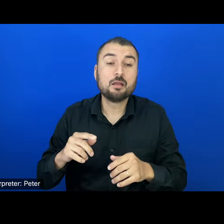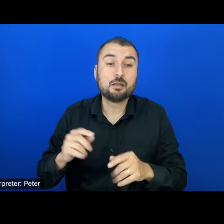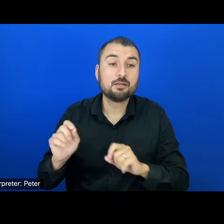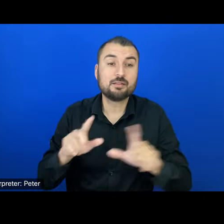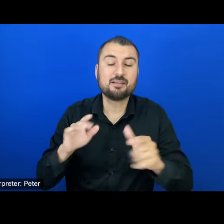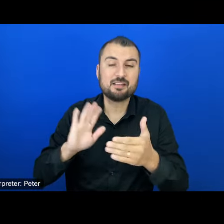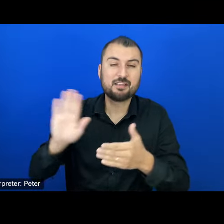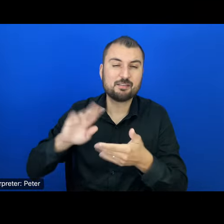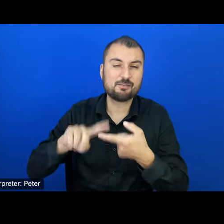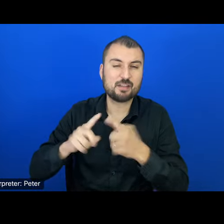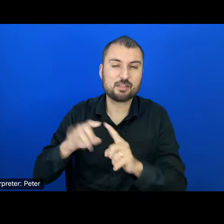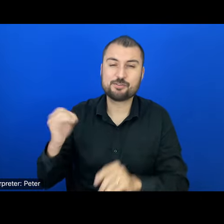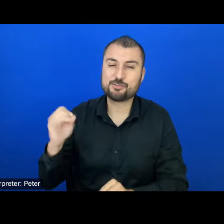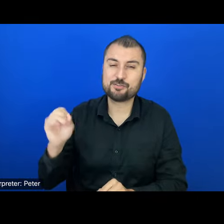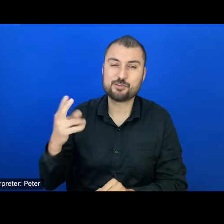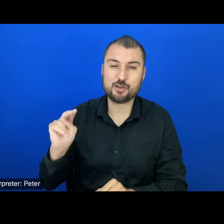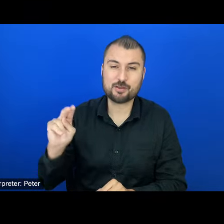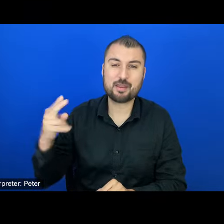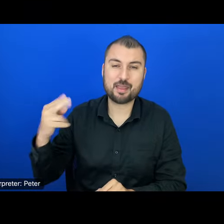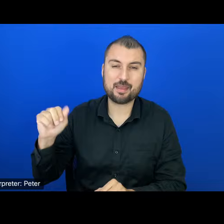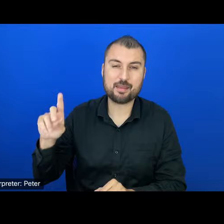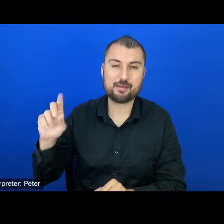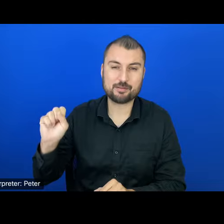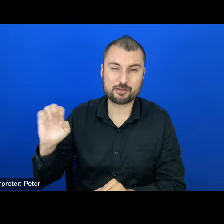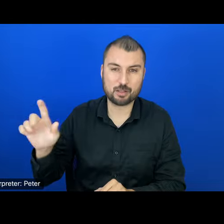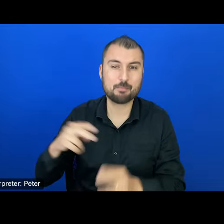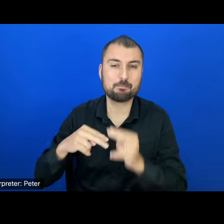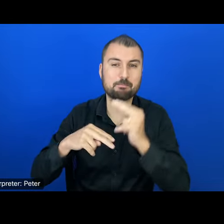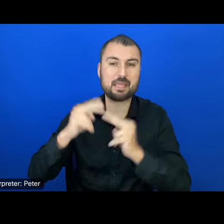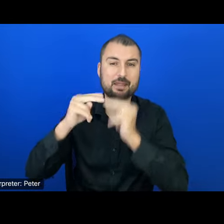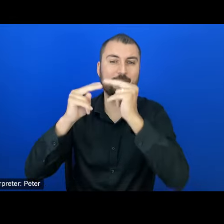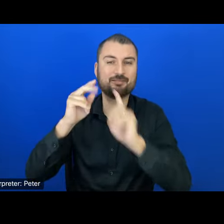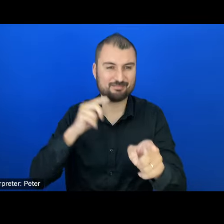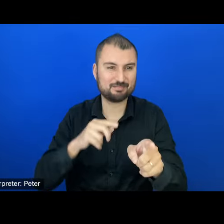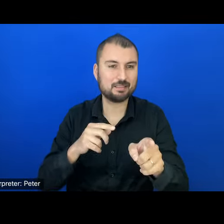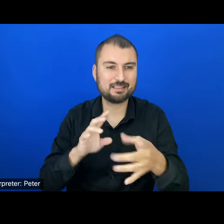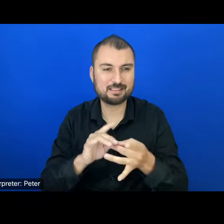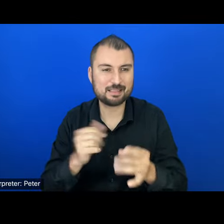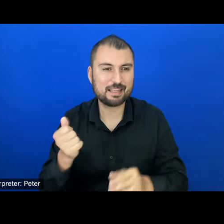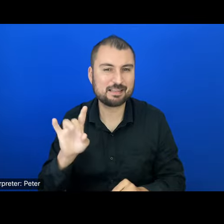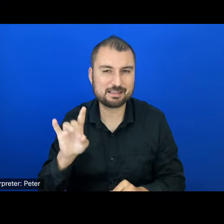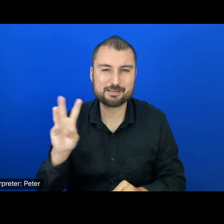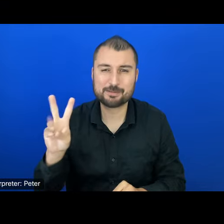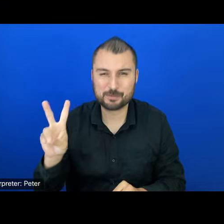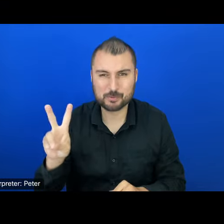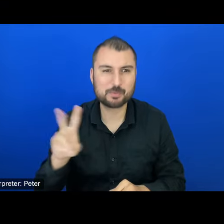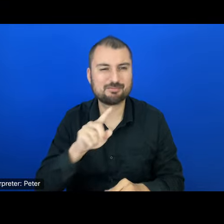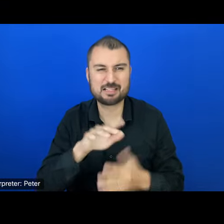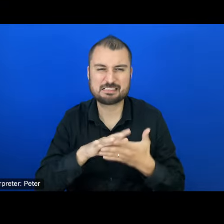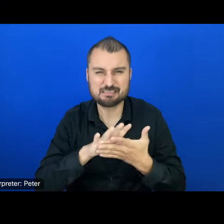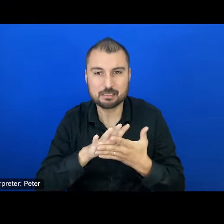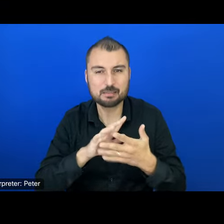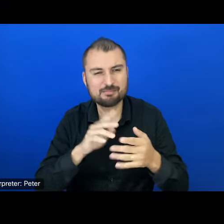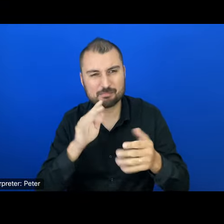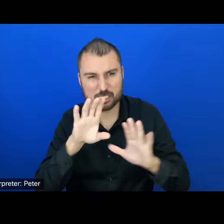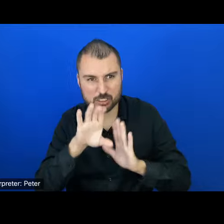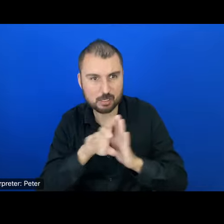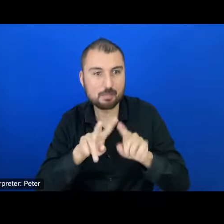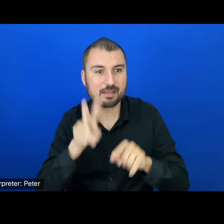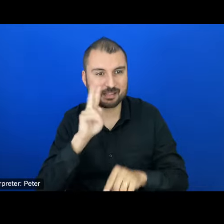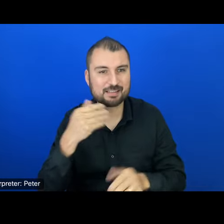John Hadsell, built this house, our date says 1862, it's a little murky, right next to where that log fort was. So